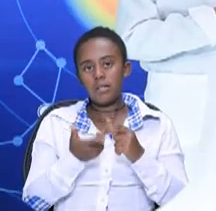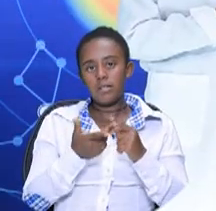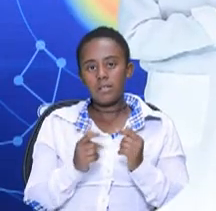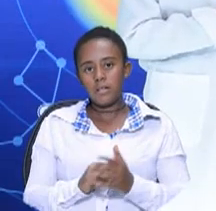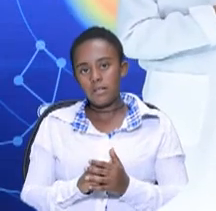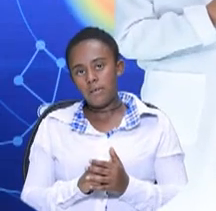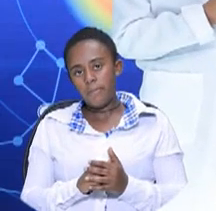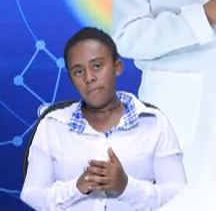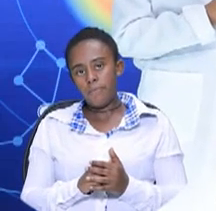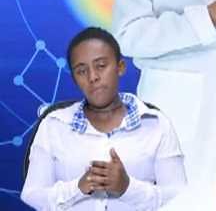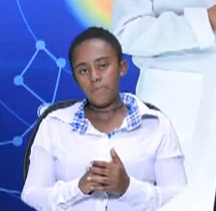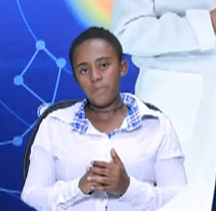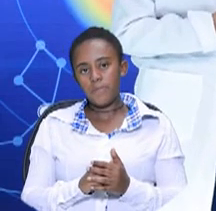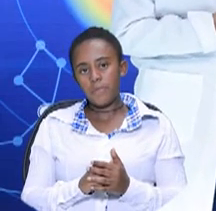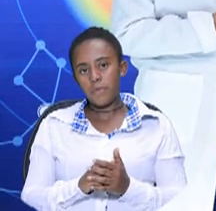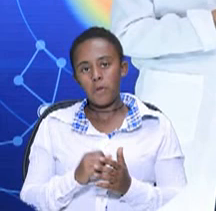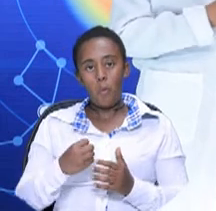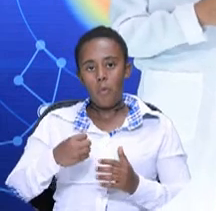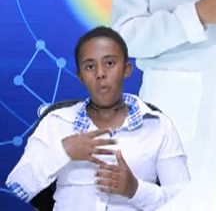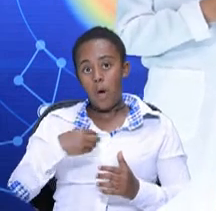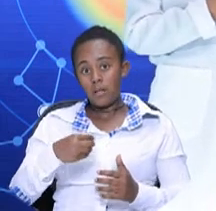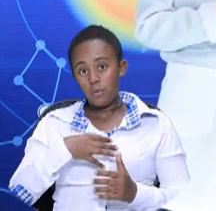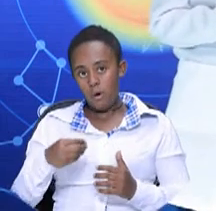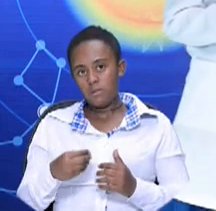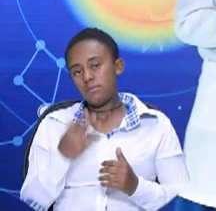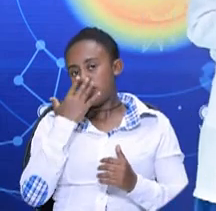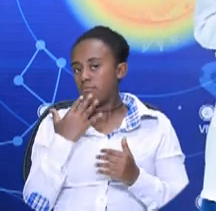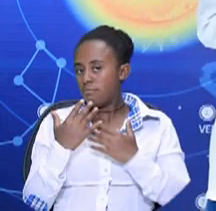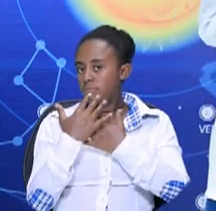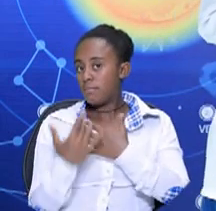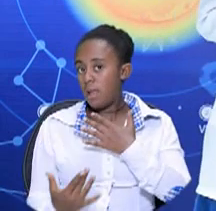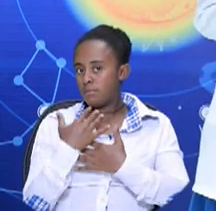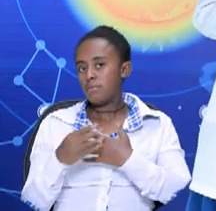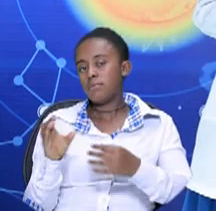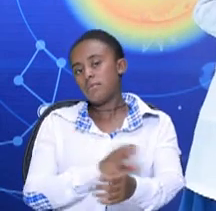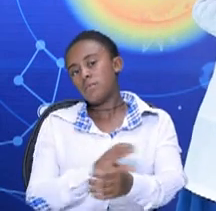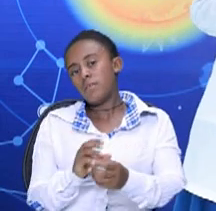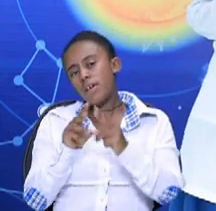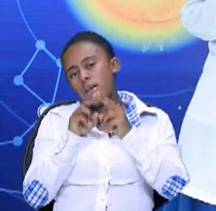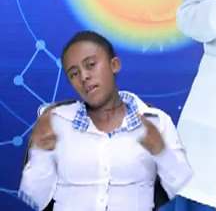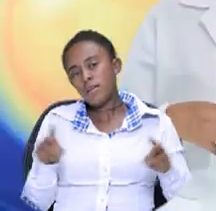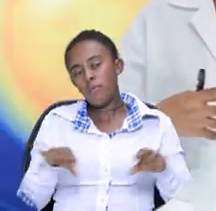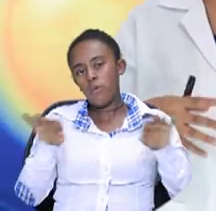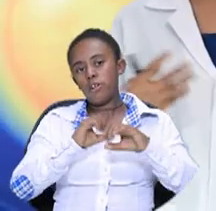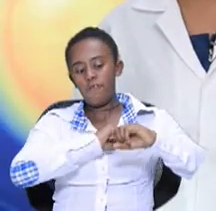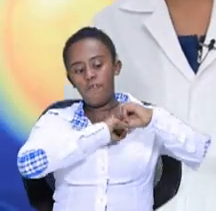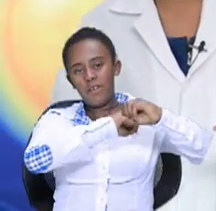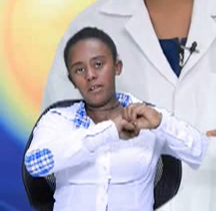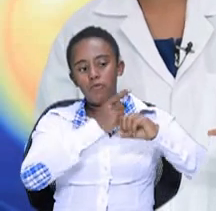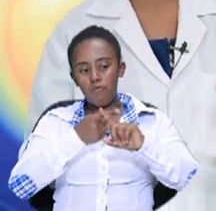of the blood are white blood cells, which are very important in defending our body